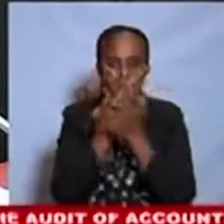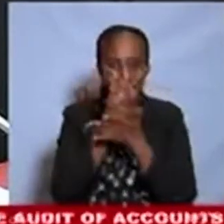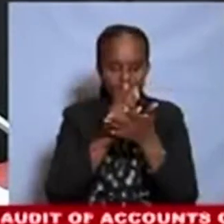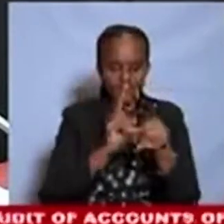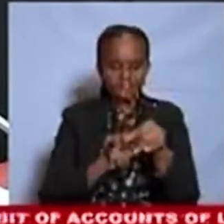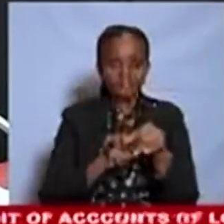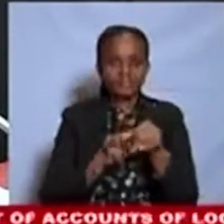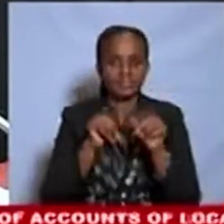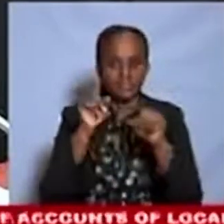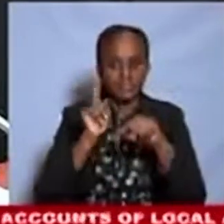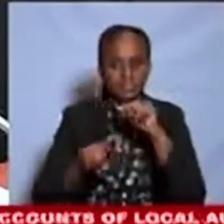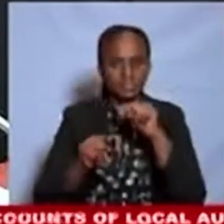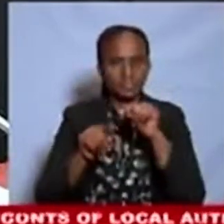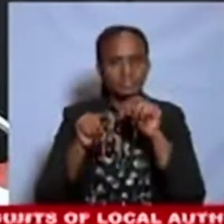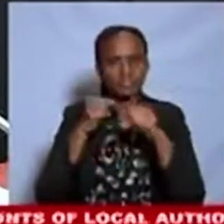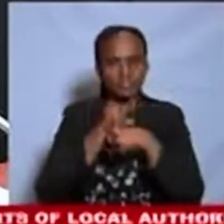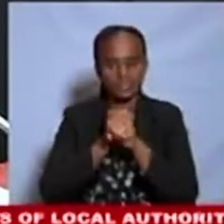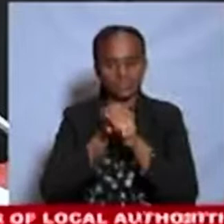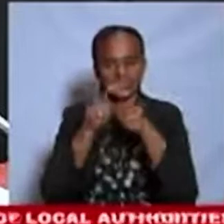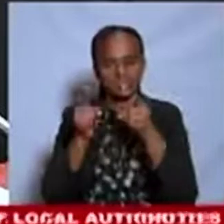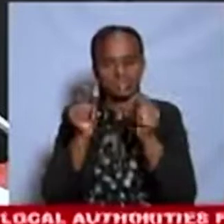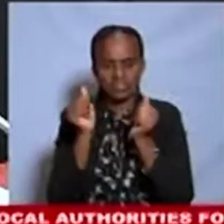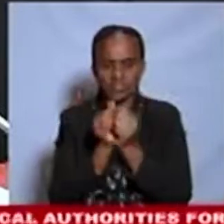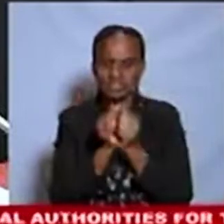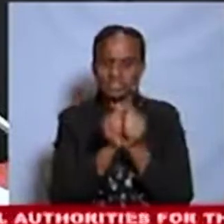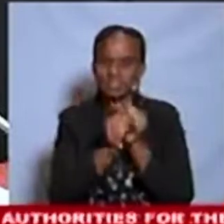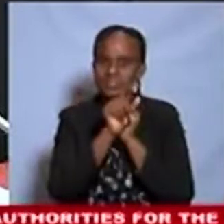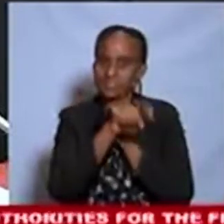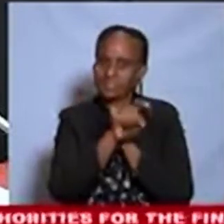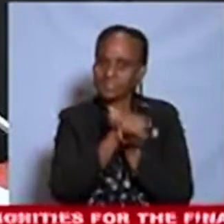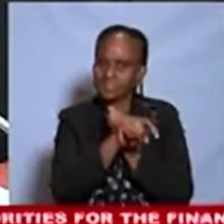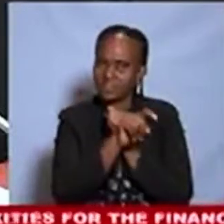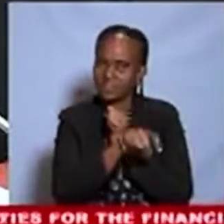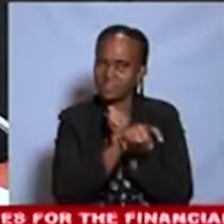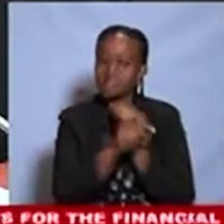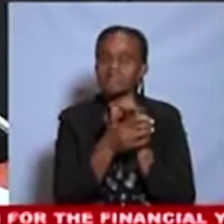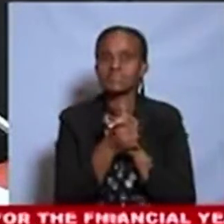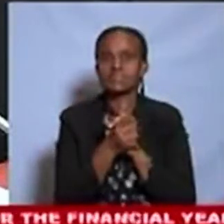bill of quantities may differ from, in terms of requirements.